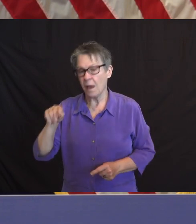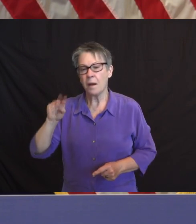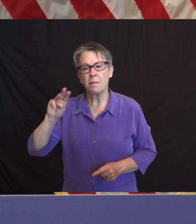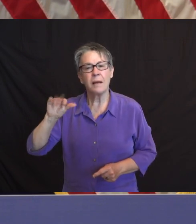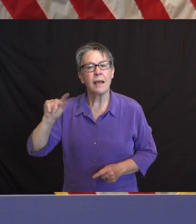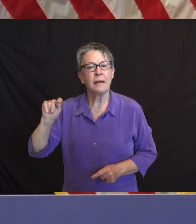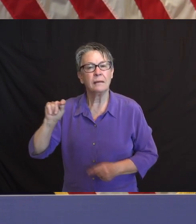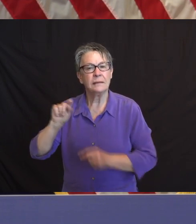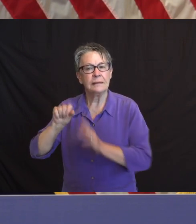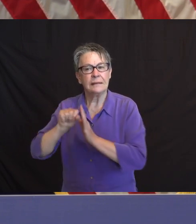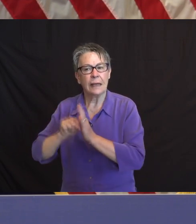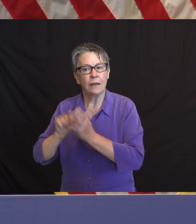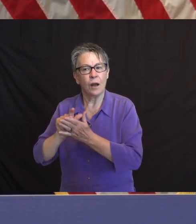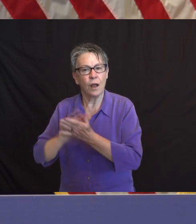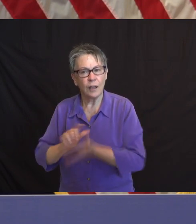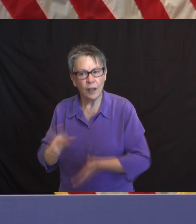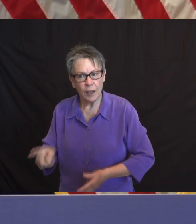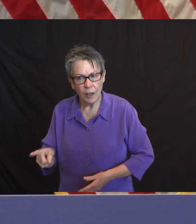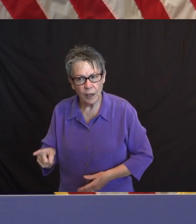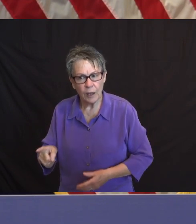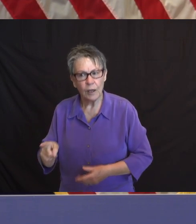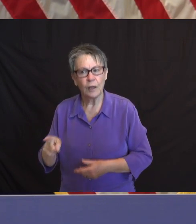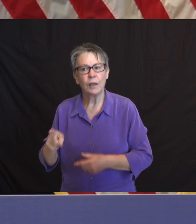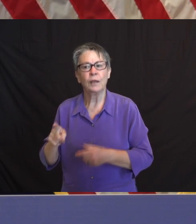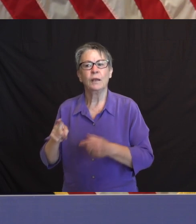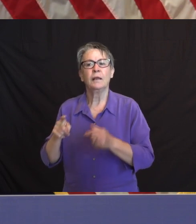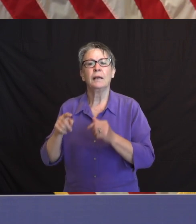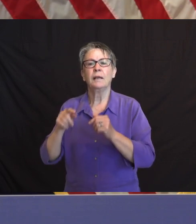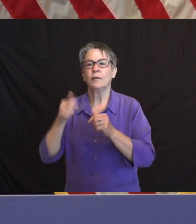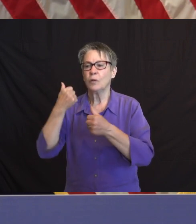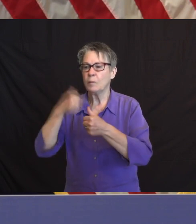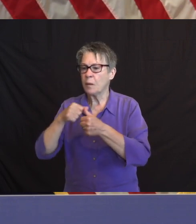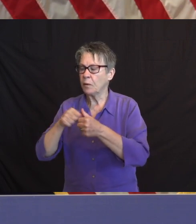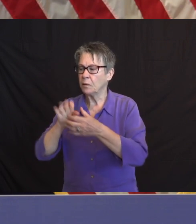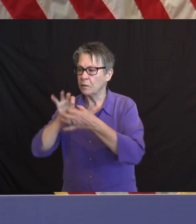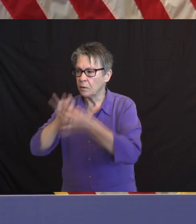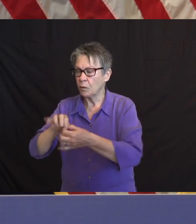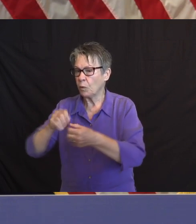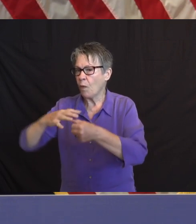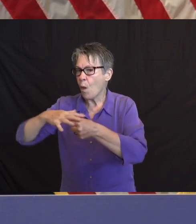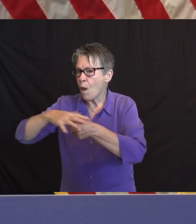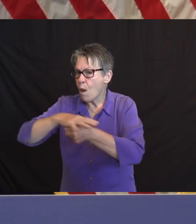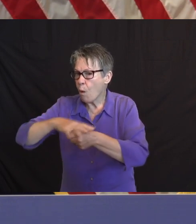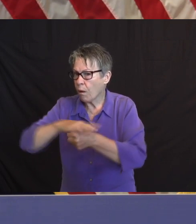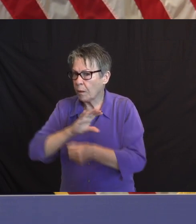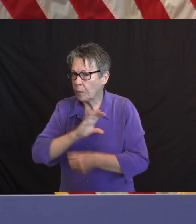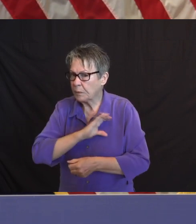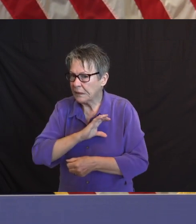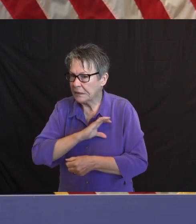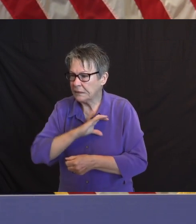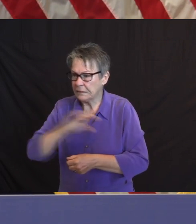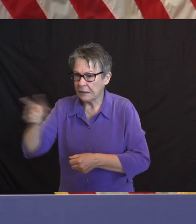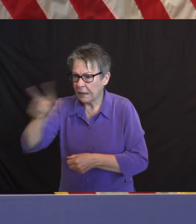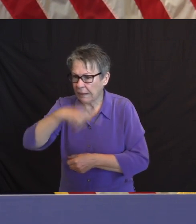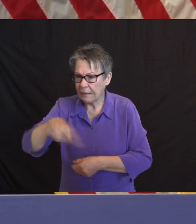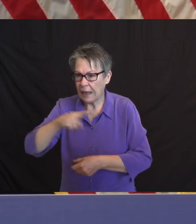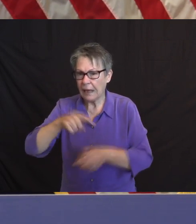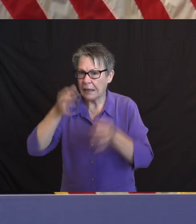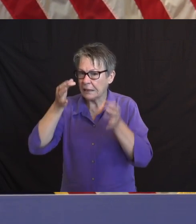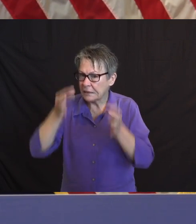in any case. And so I believe it's true, and if it's not true, then I stand corrected, that in any